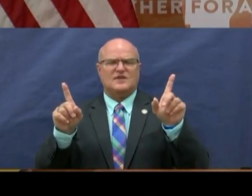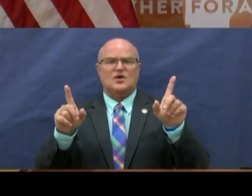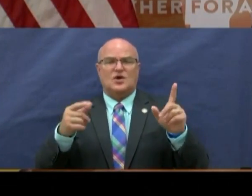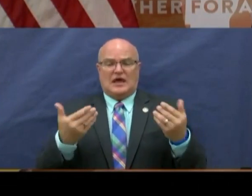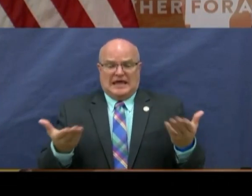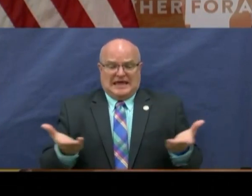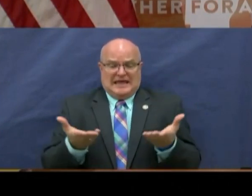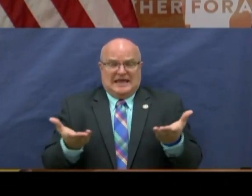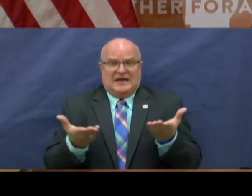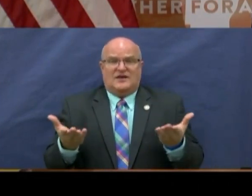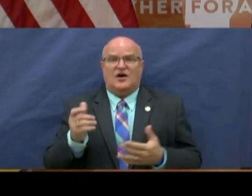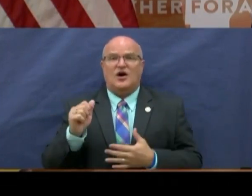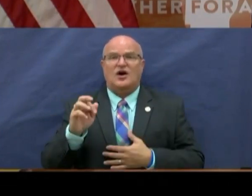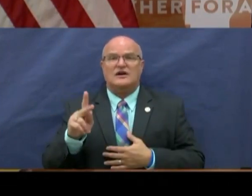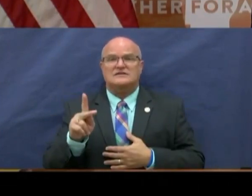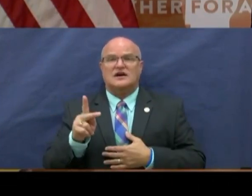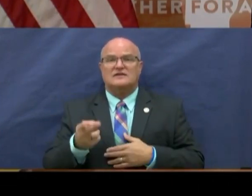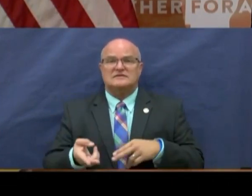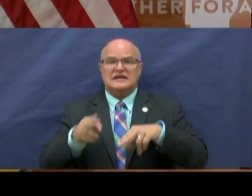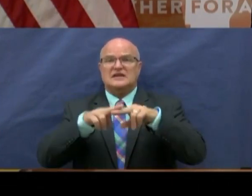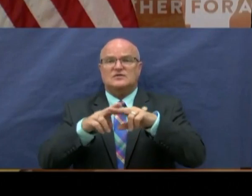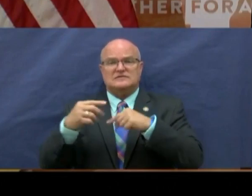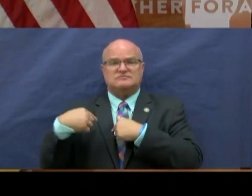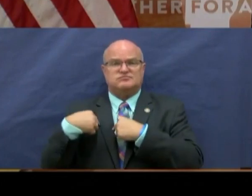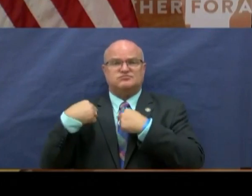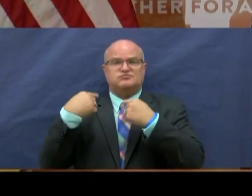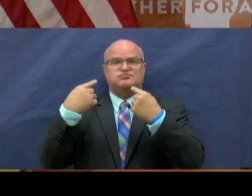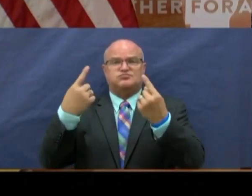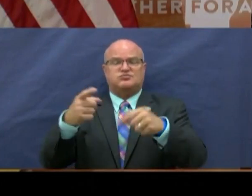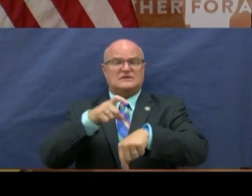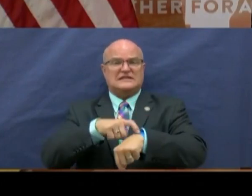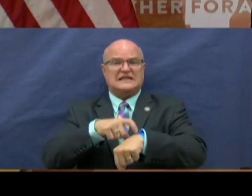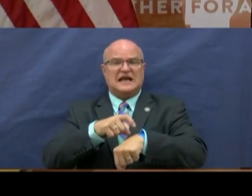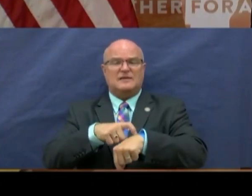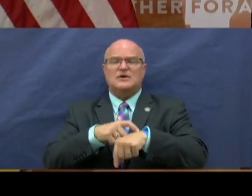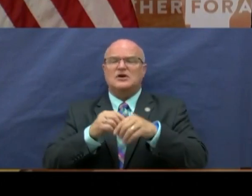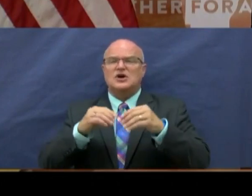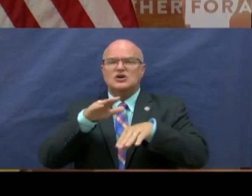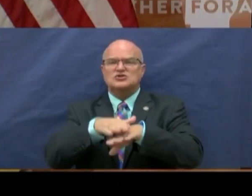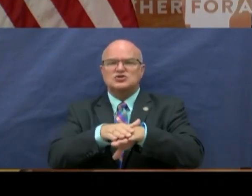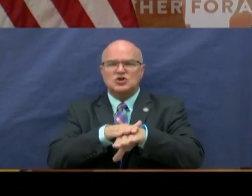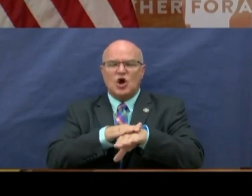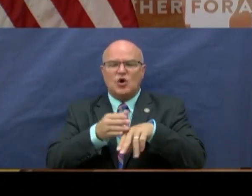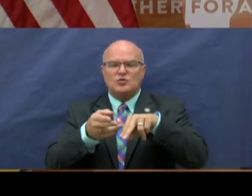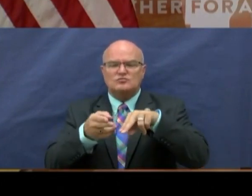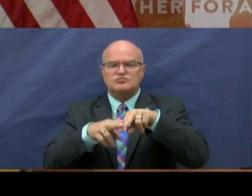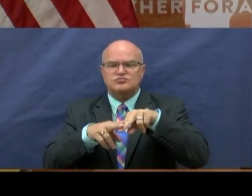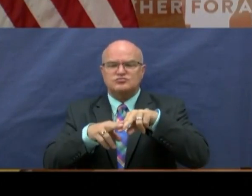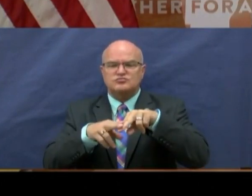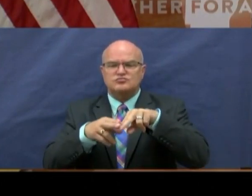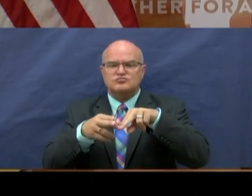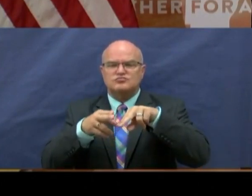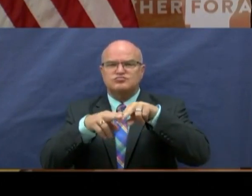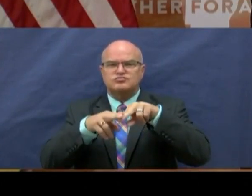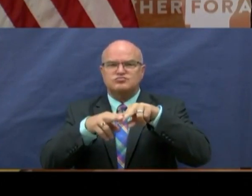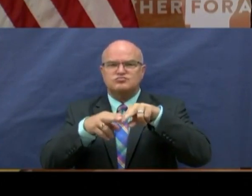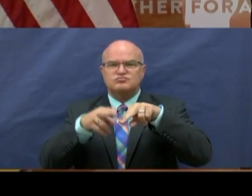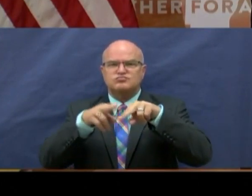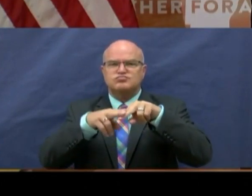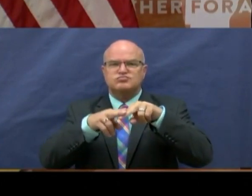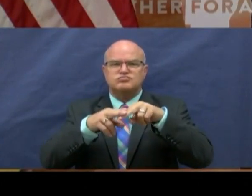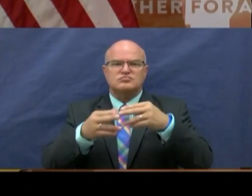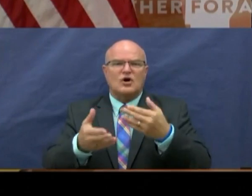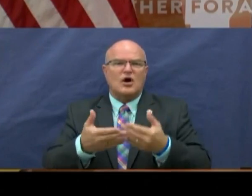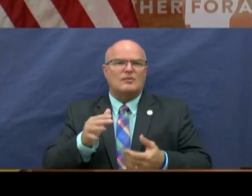had an increase over time in our cases, it has been a gradual increase. It has almost been well,